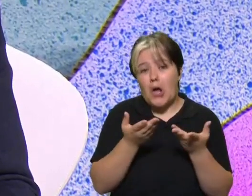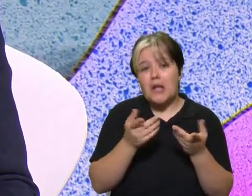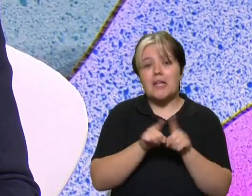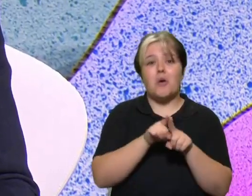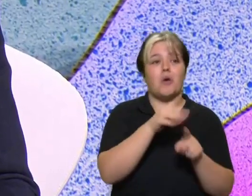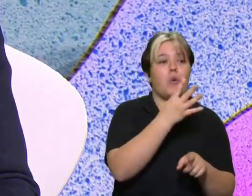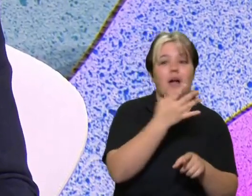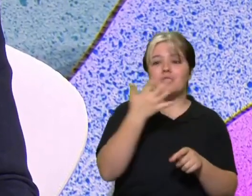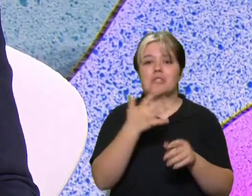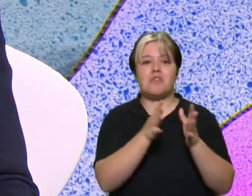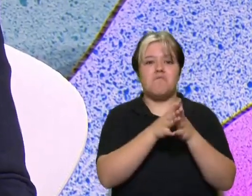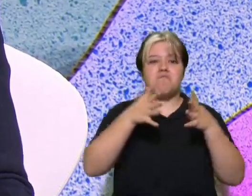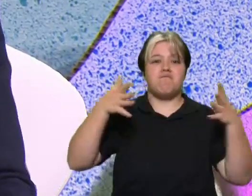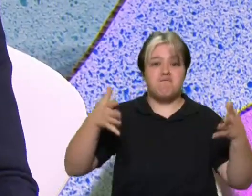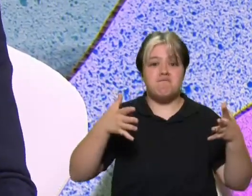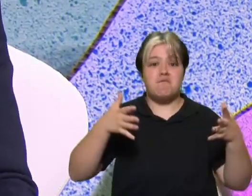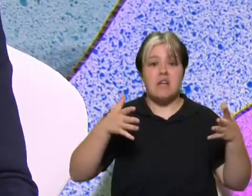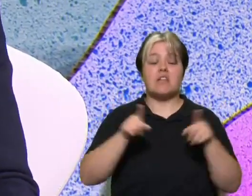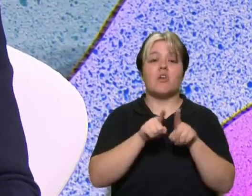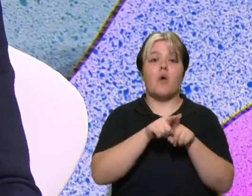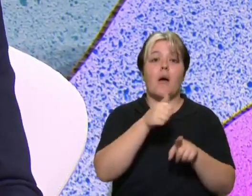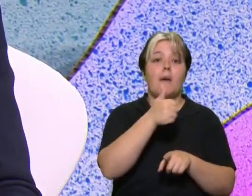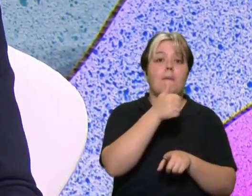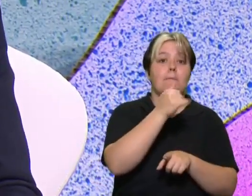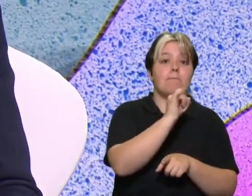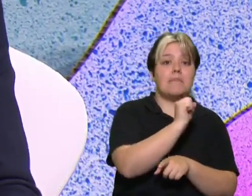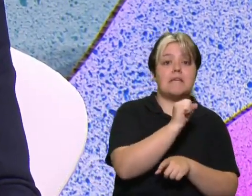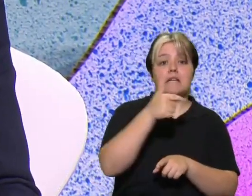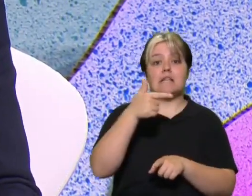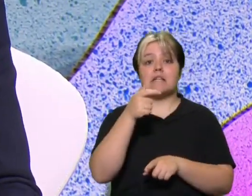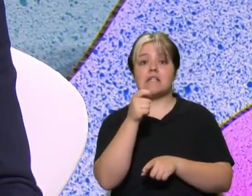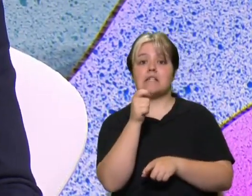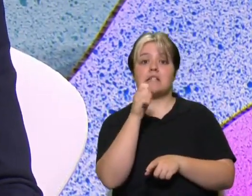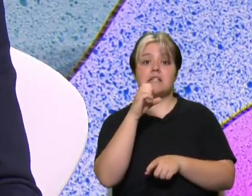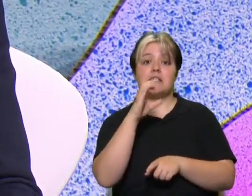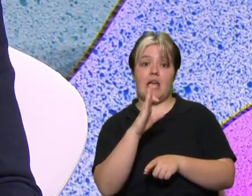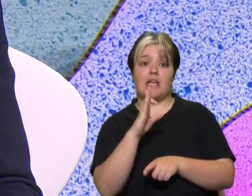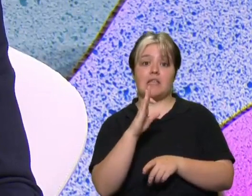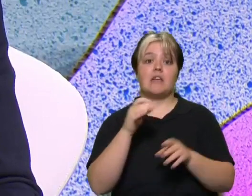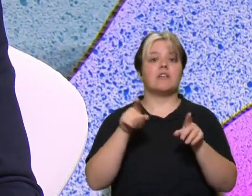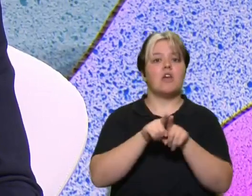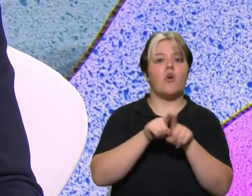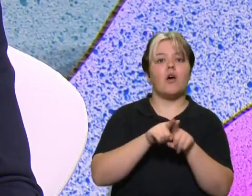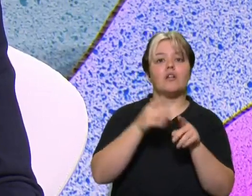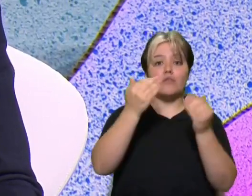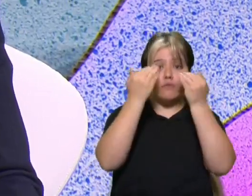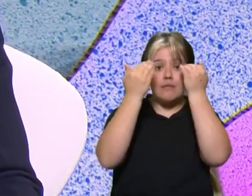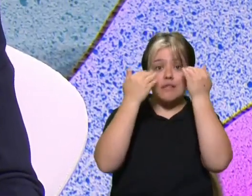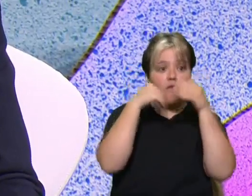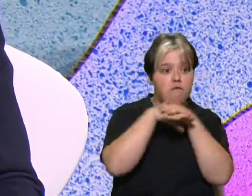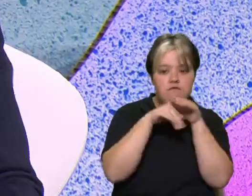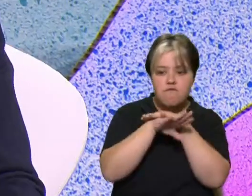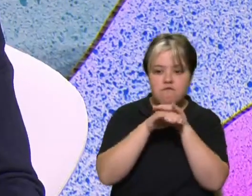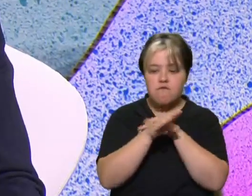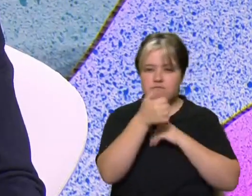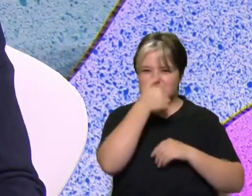4 or 5 big techs concentrating a big quantity of information. Many of these